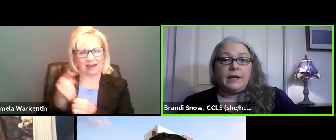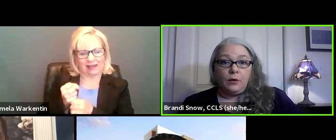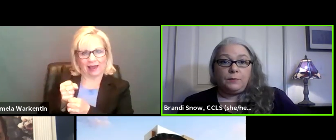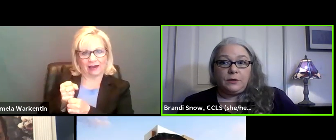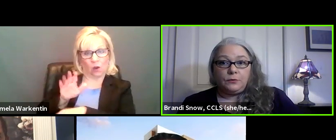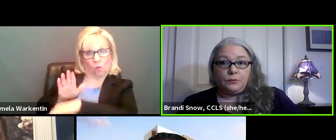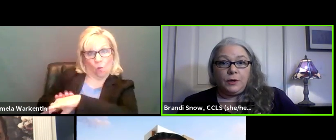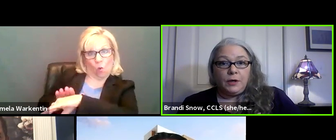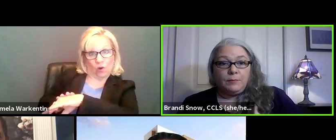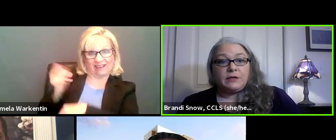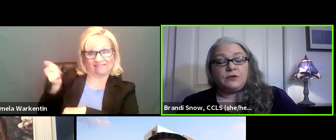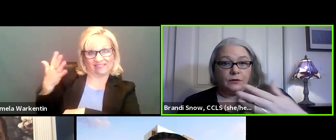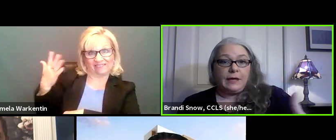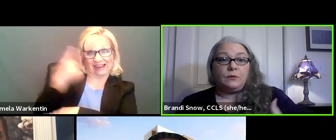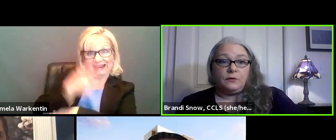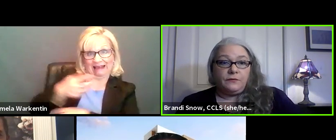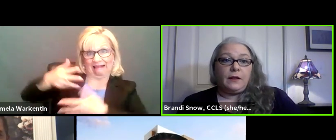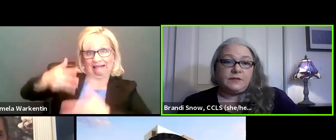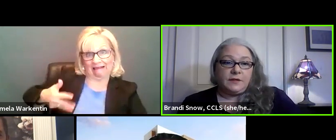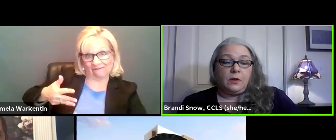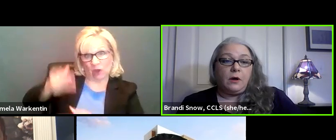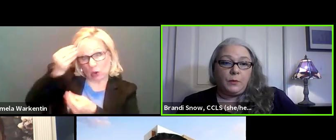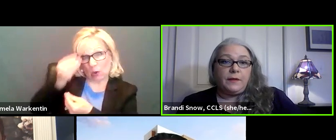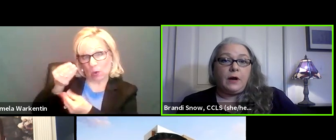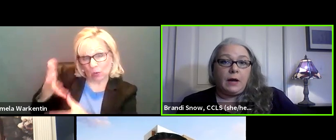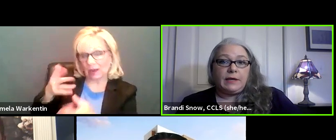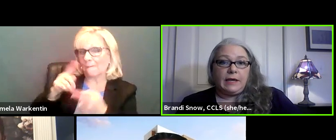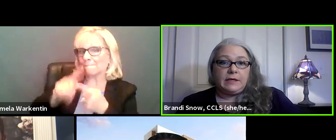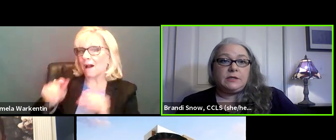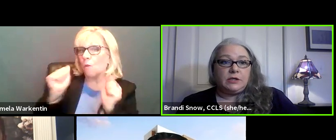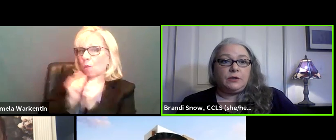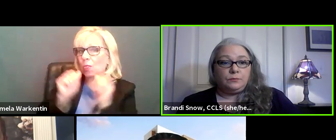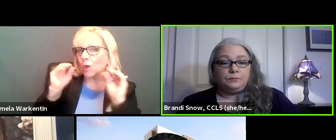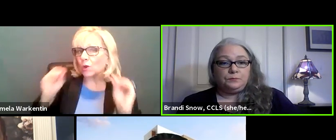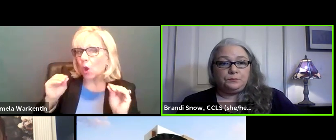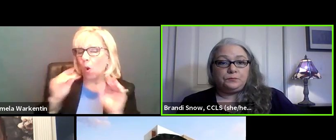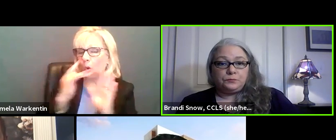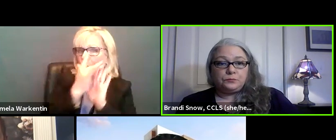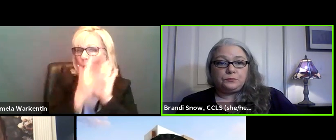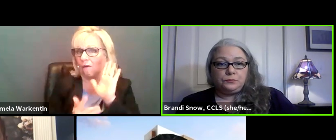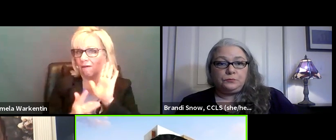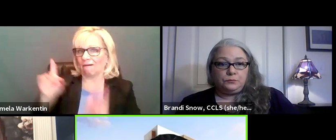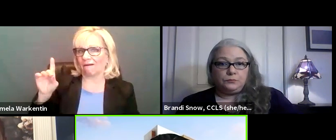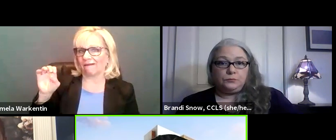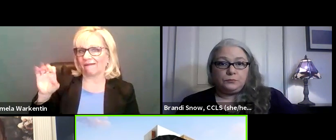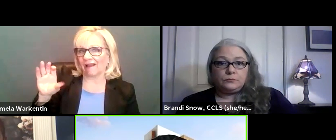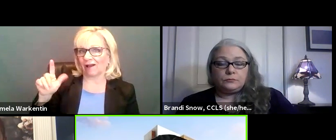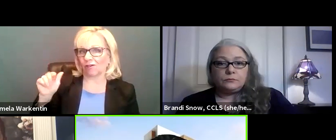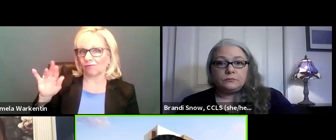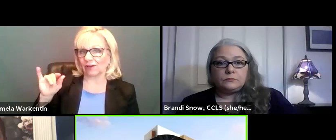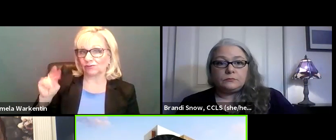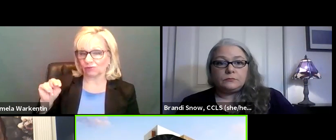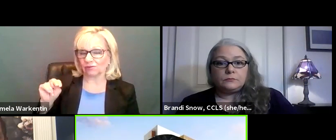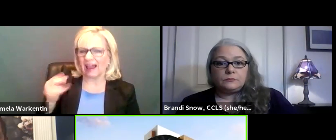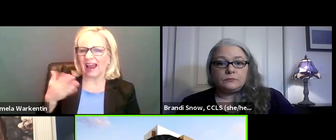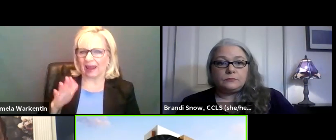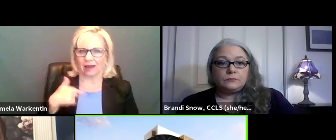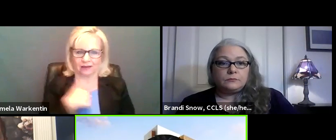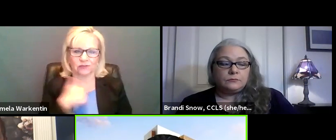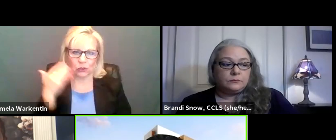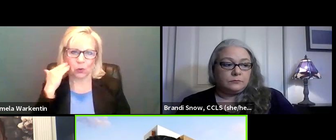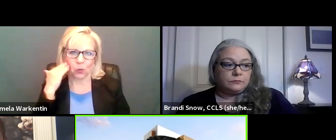that we can help you make sure your landlord follows the law and what they're obligated to do. Thank you. The following question